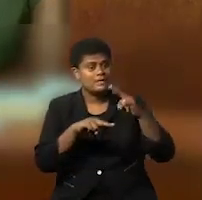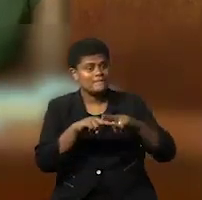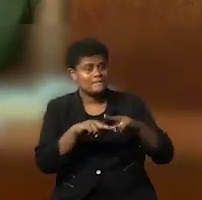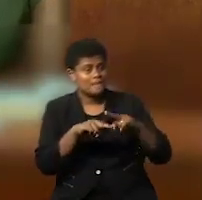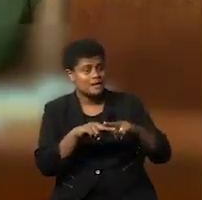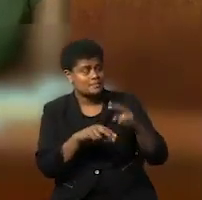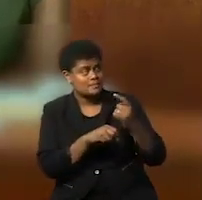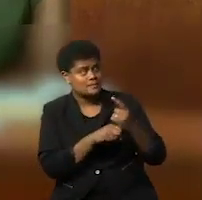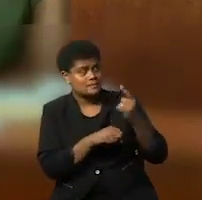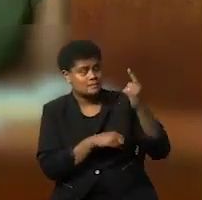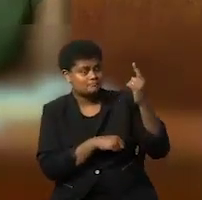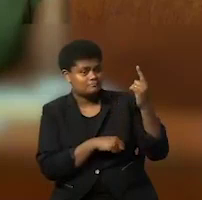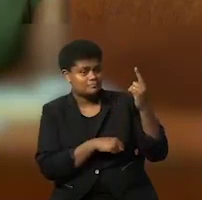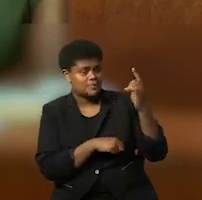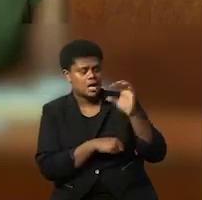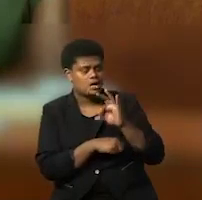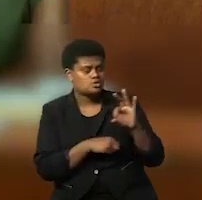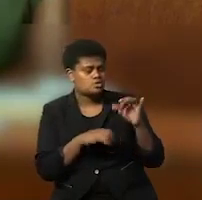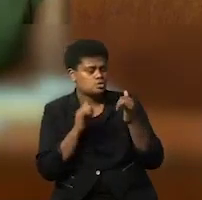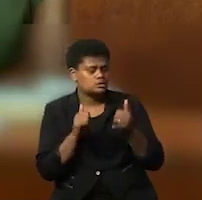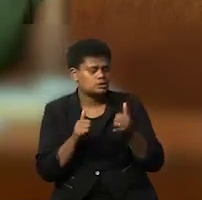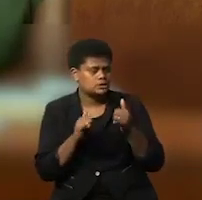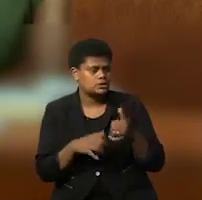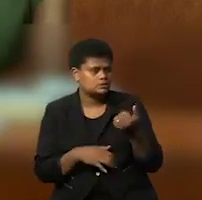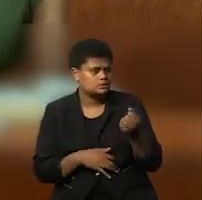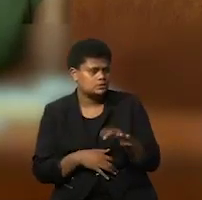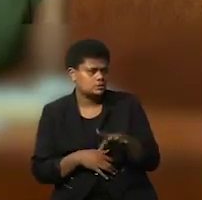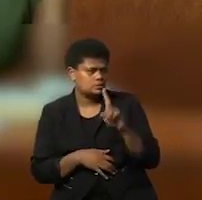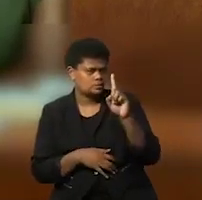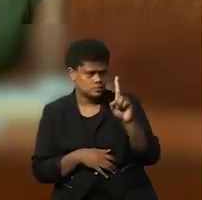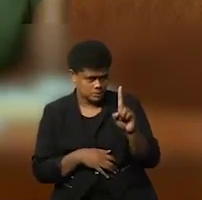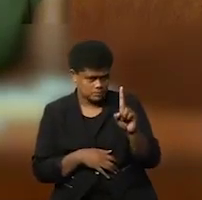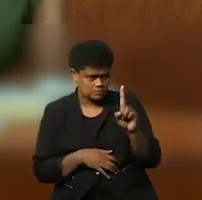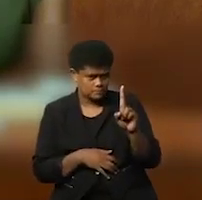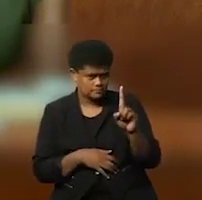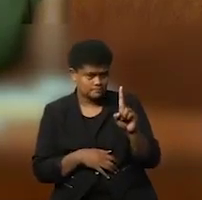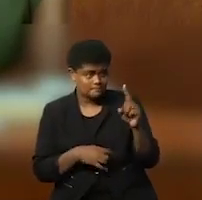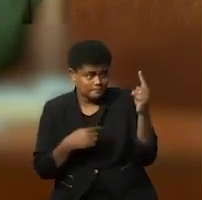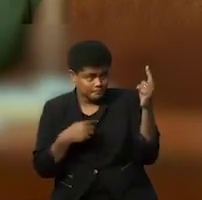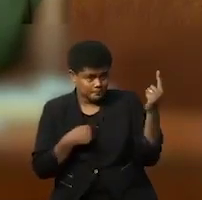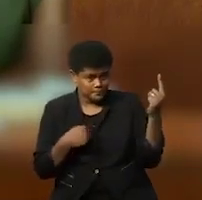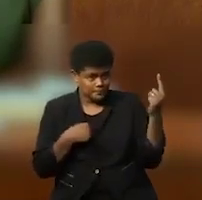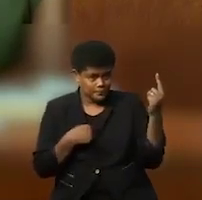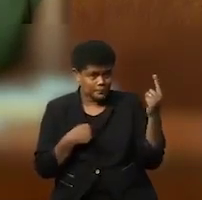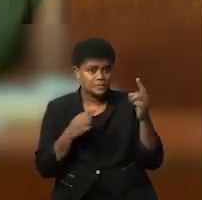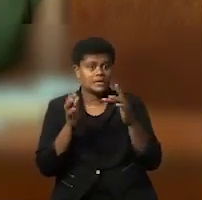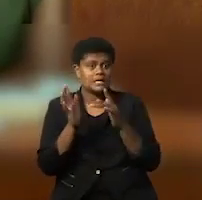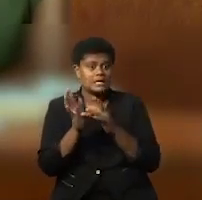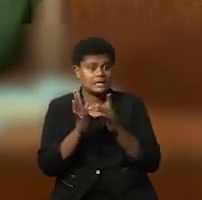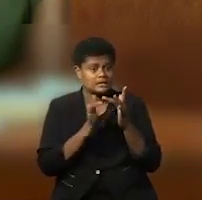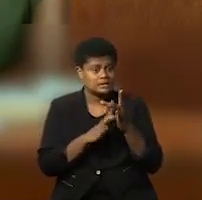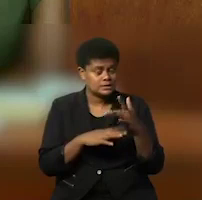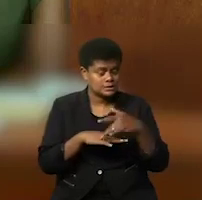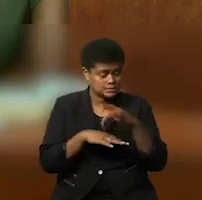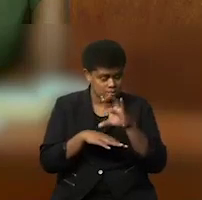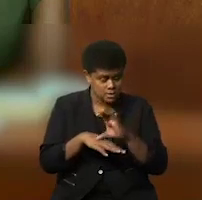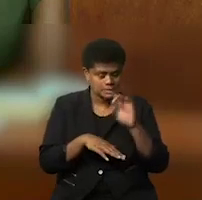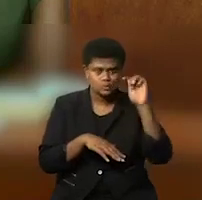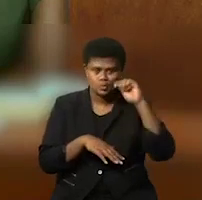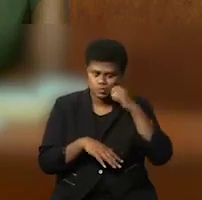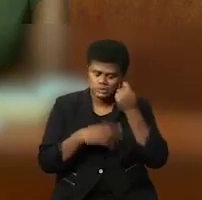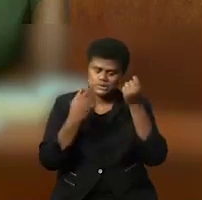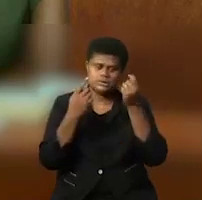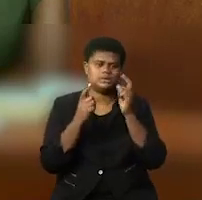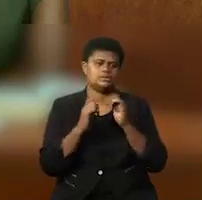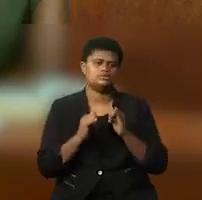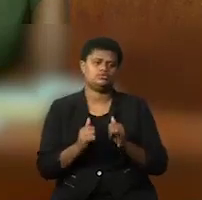judge anything. I am the one who's going to judge everything. And so we see there, the very one that